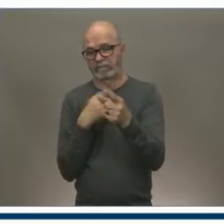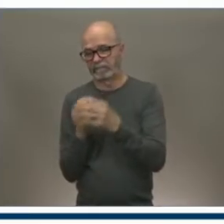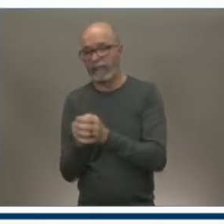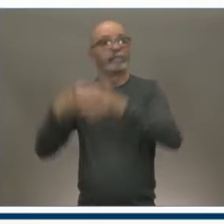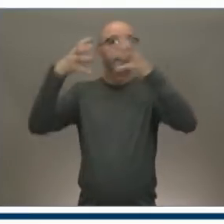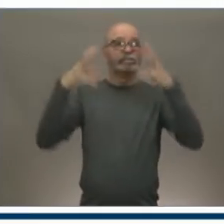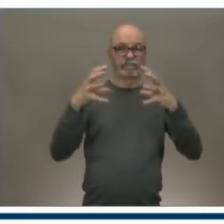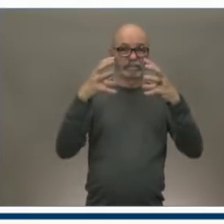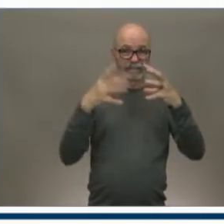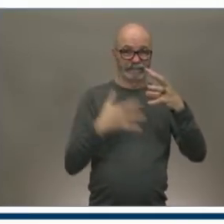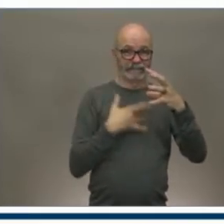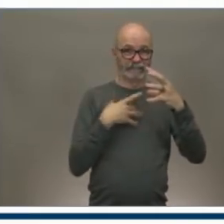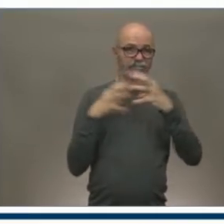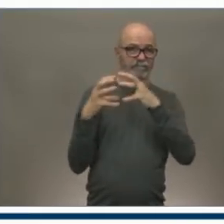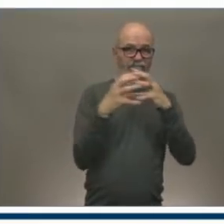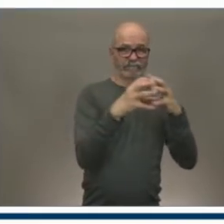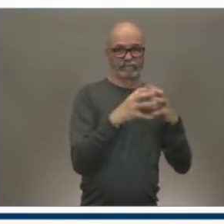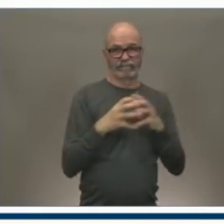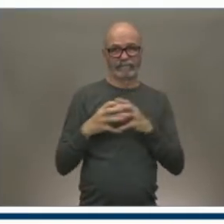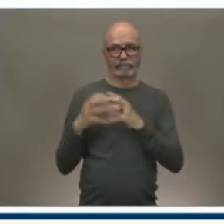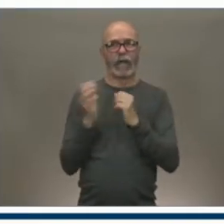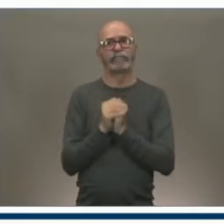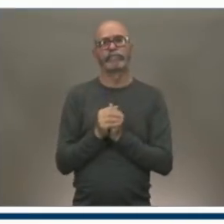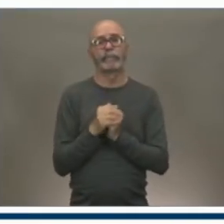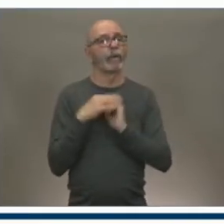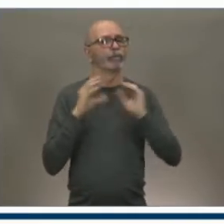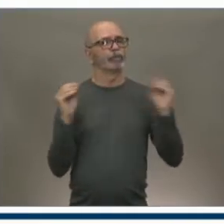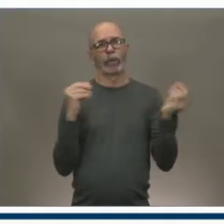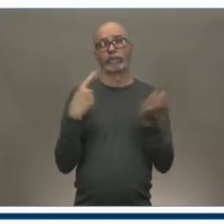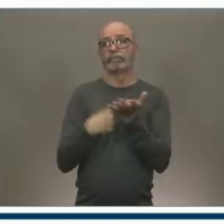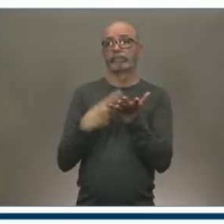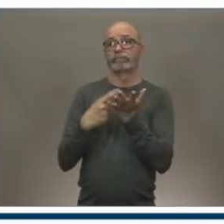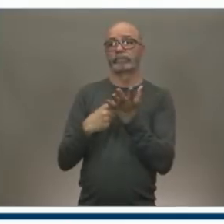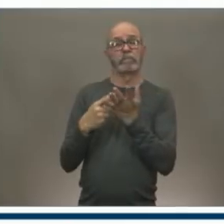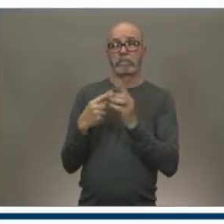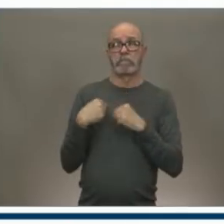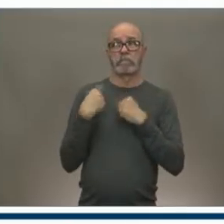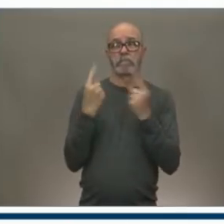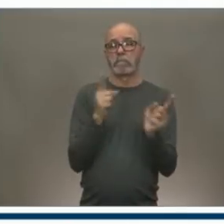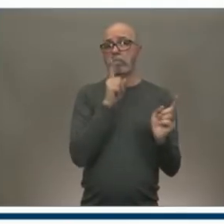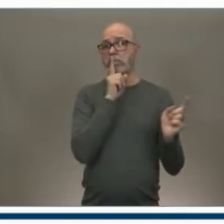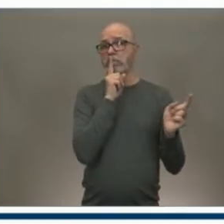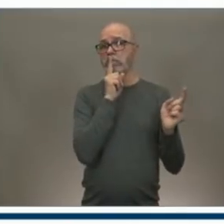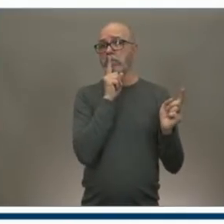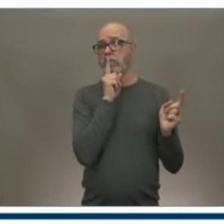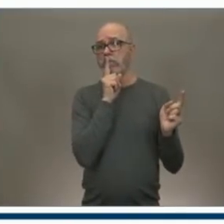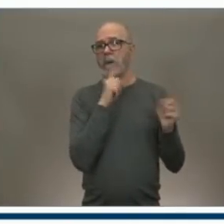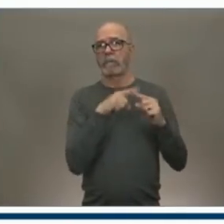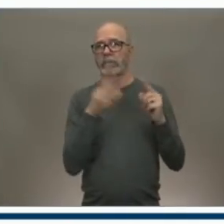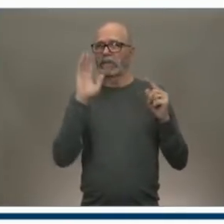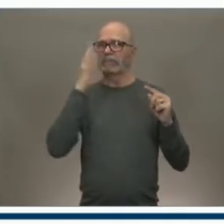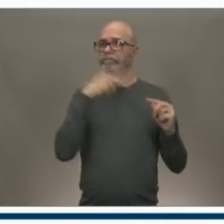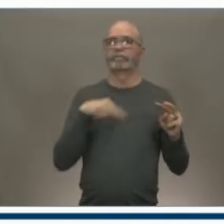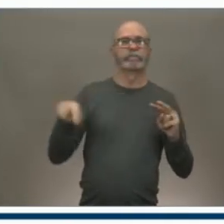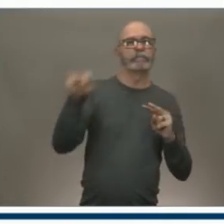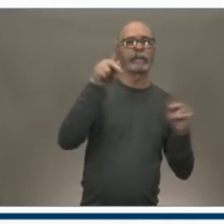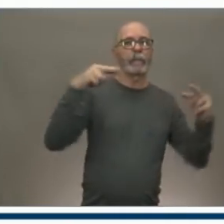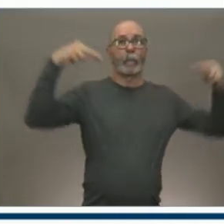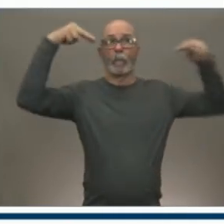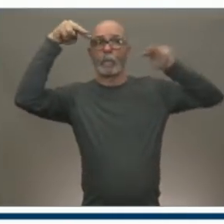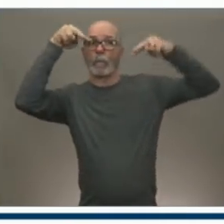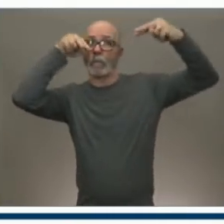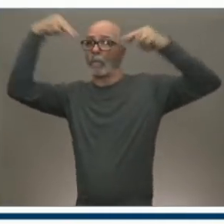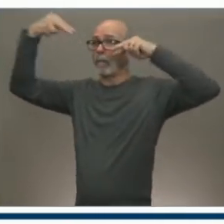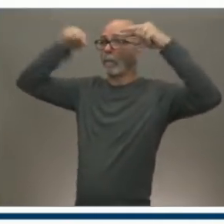former status? There's been no discussion at our level. I think all of us are watching and